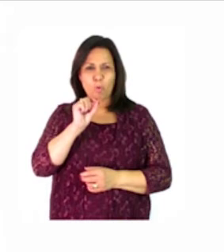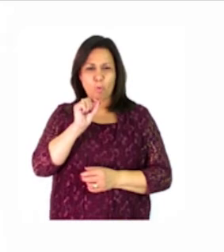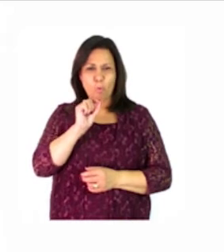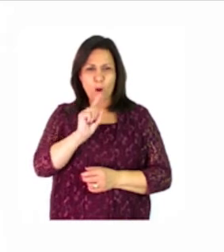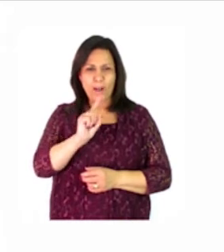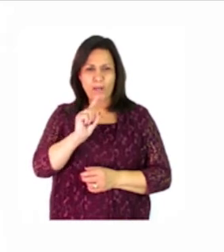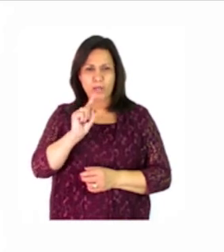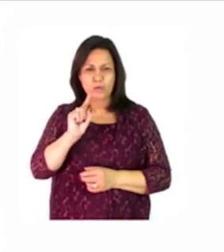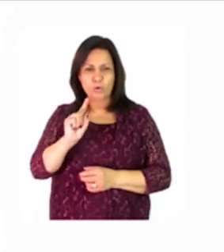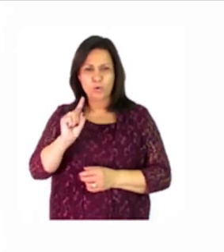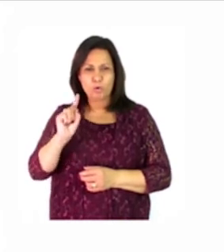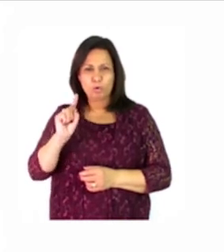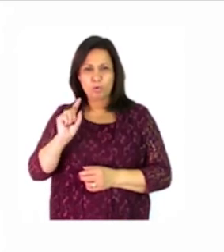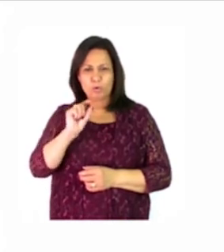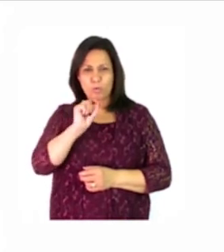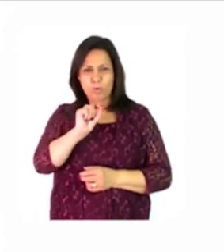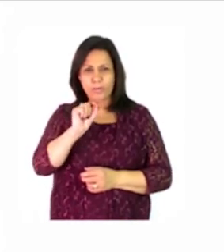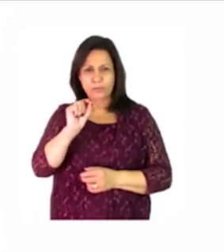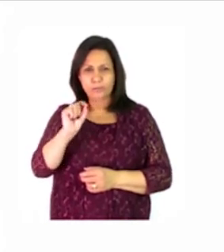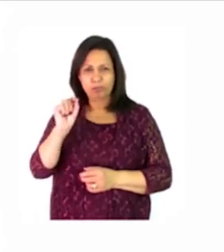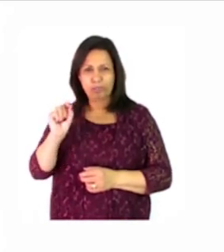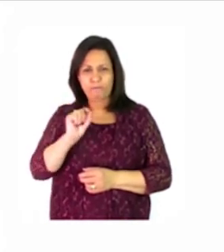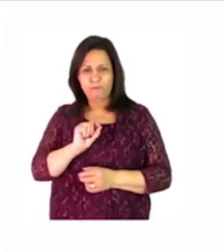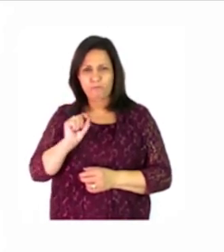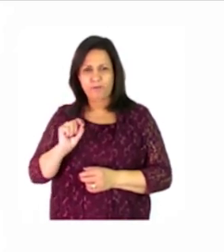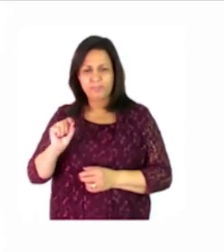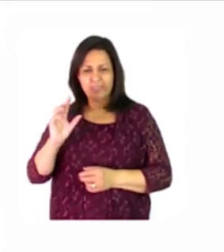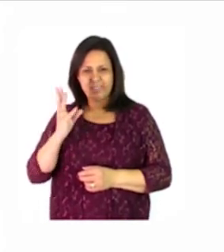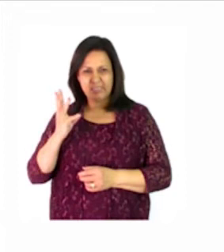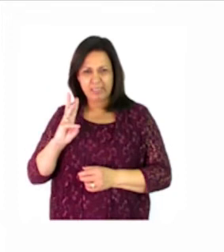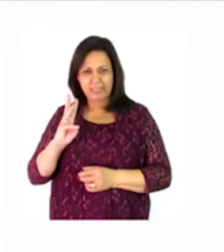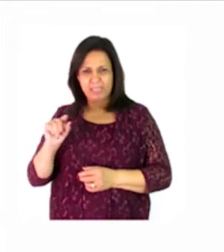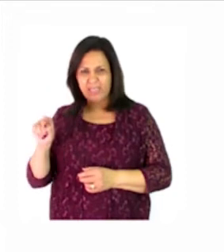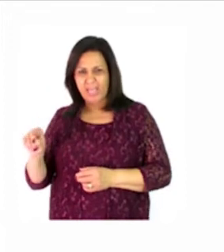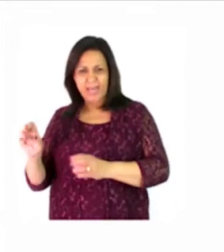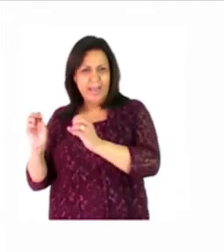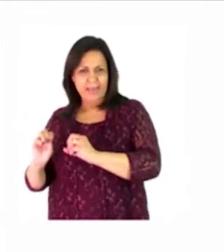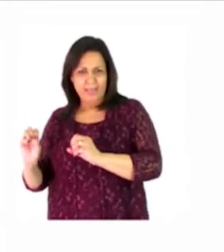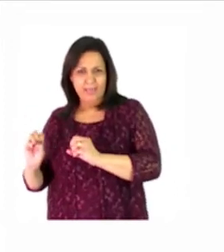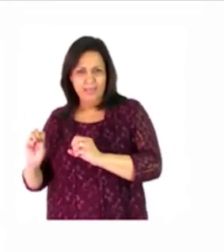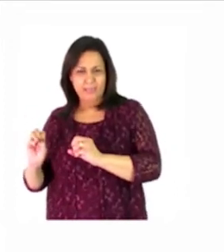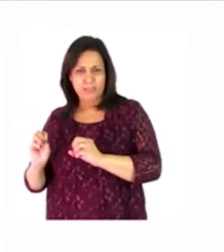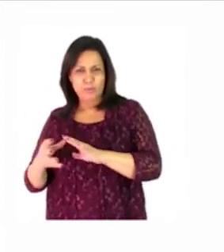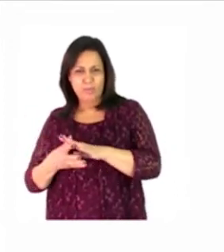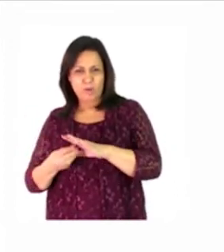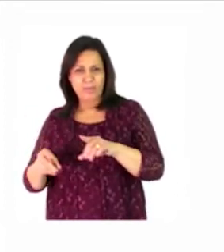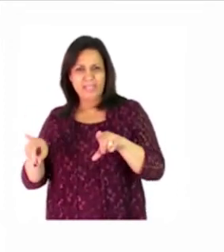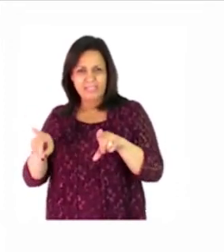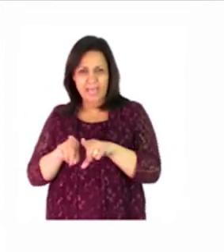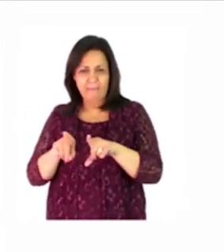the second block, it's empty. So we need to copy the